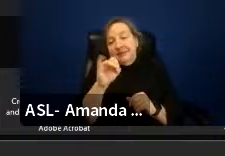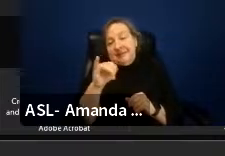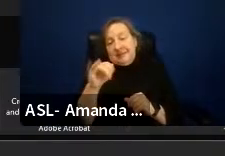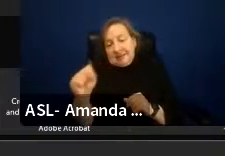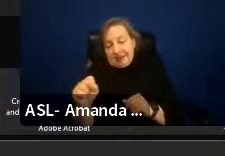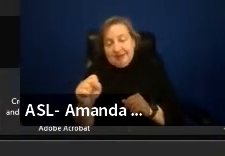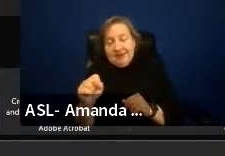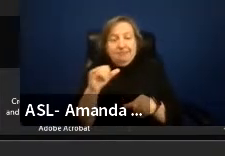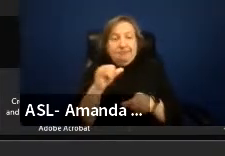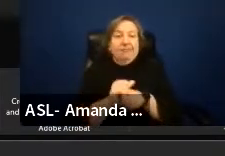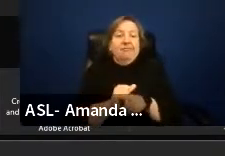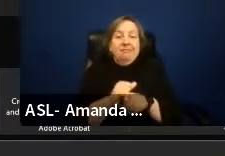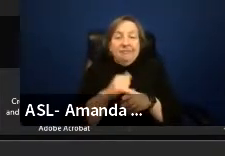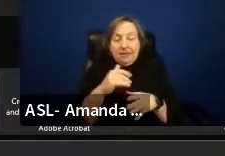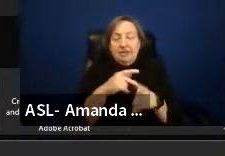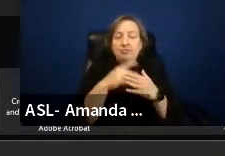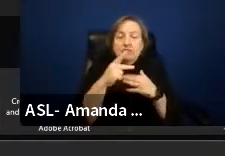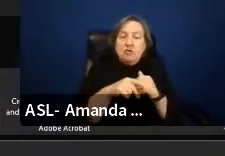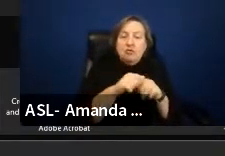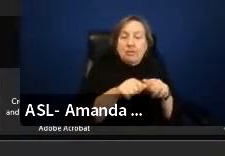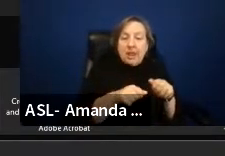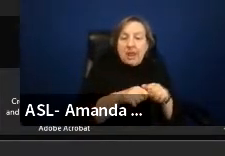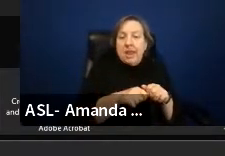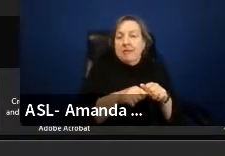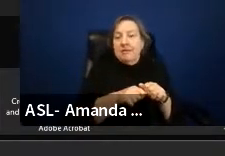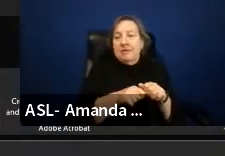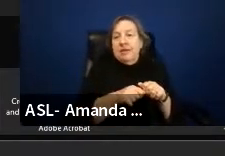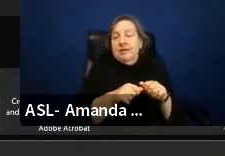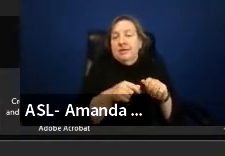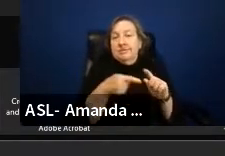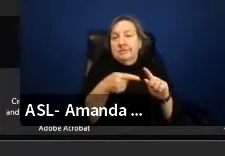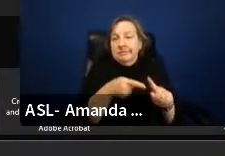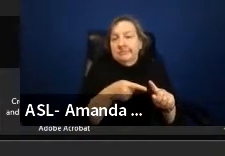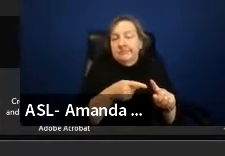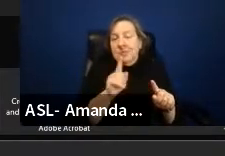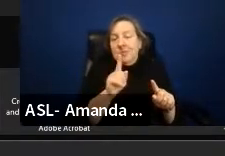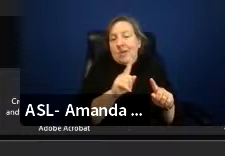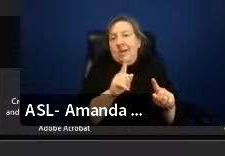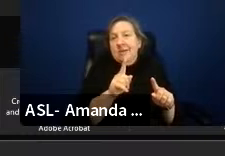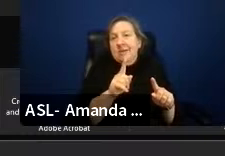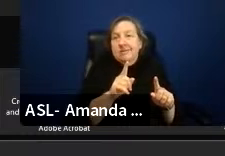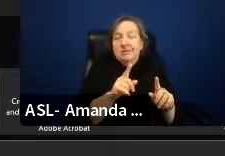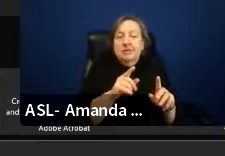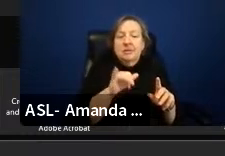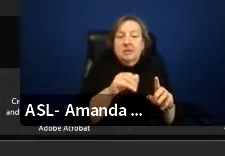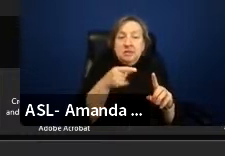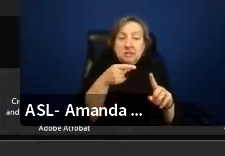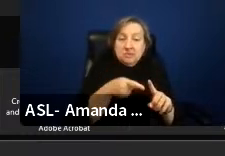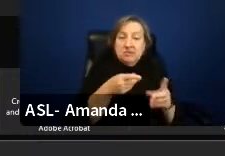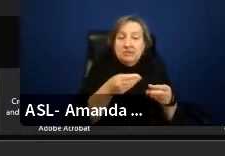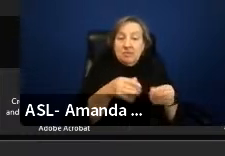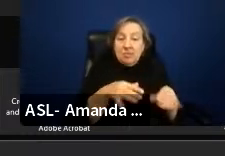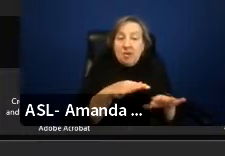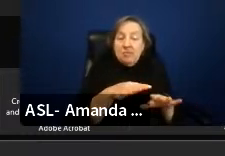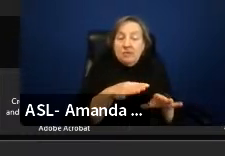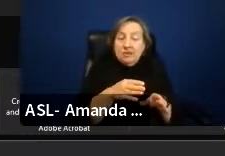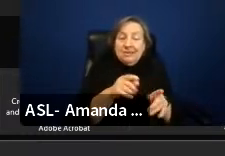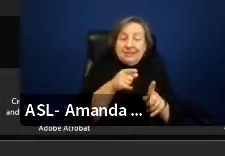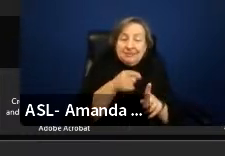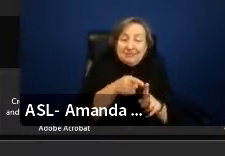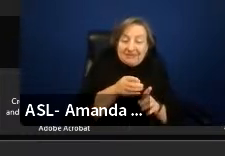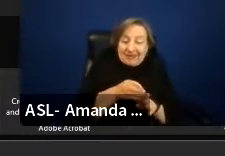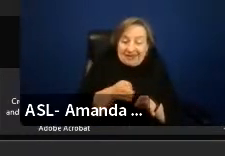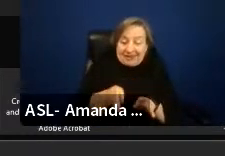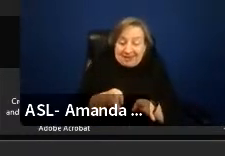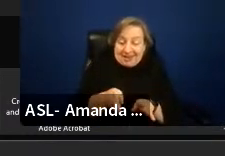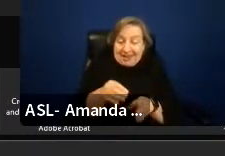The program areas defined in some of the graphics for that. Are these specific properties ones that are only directly adjacent to that or within